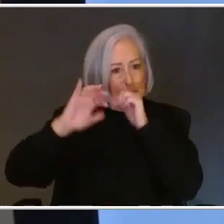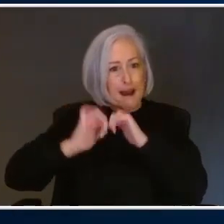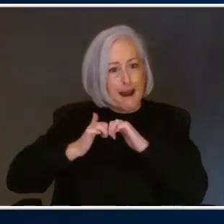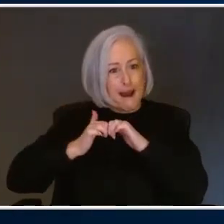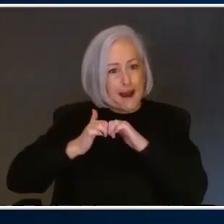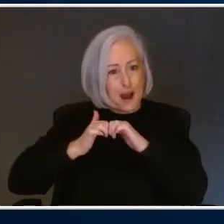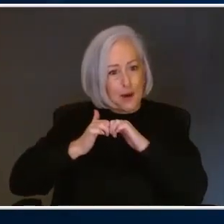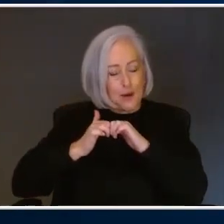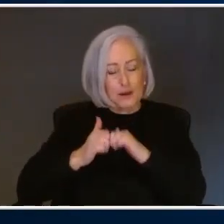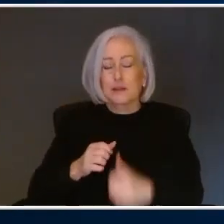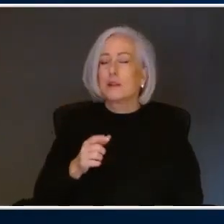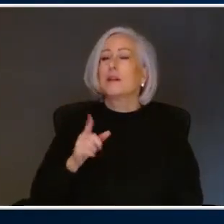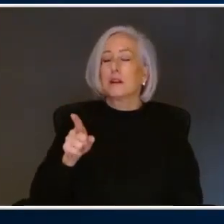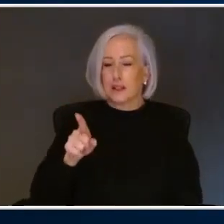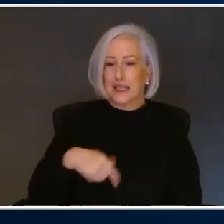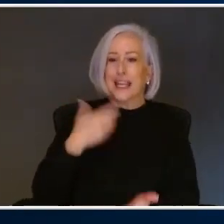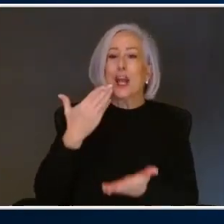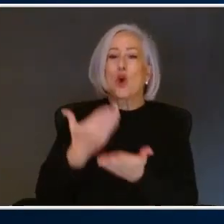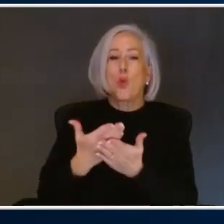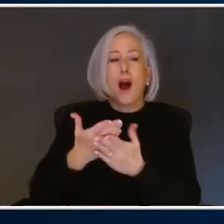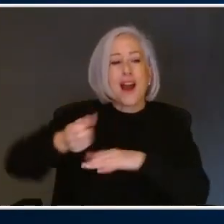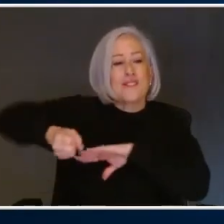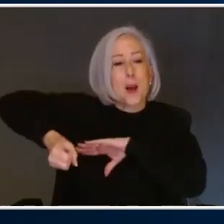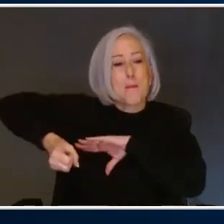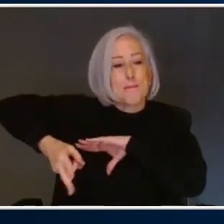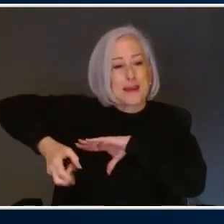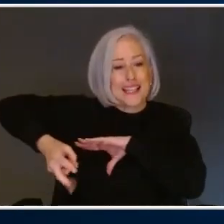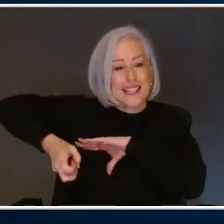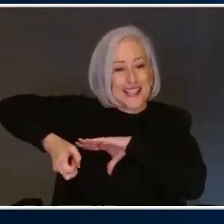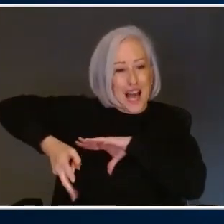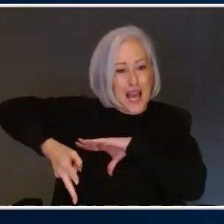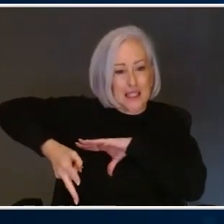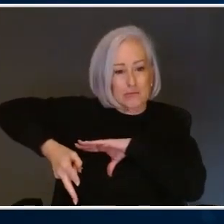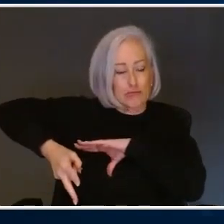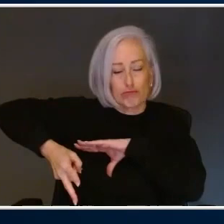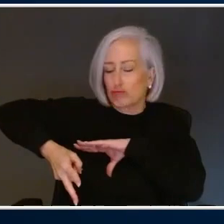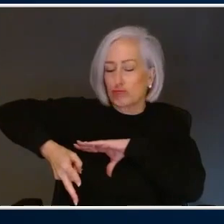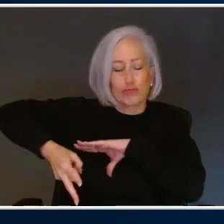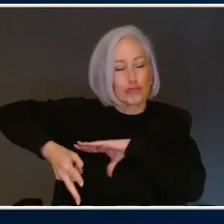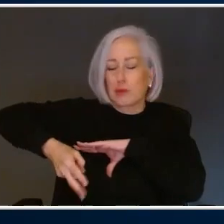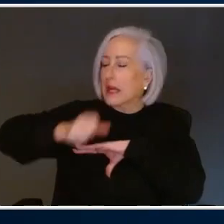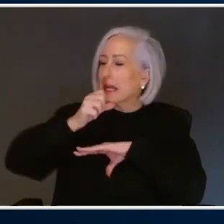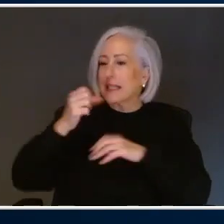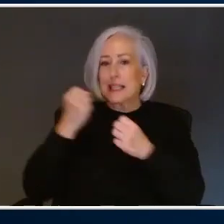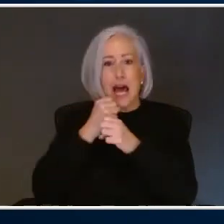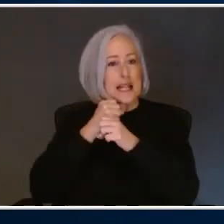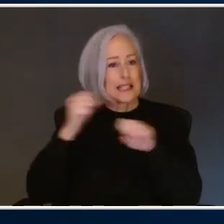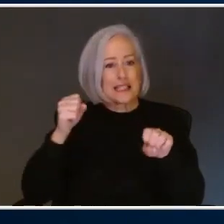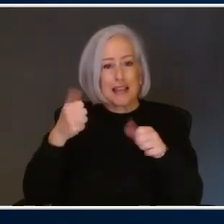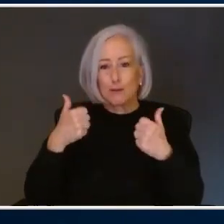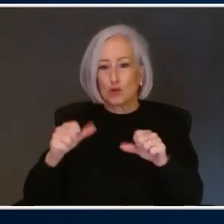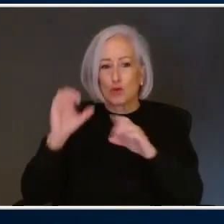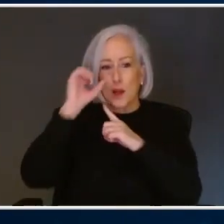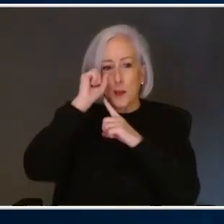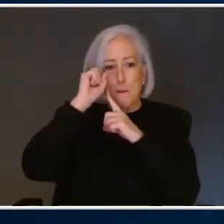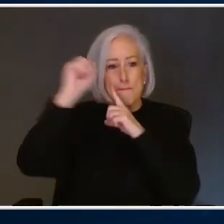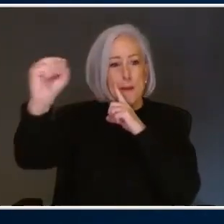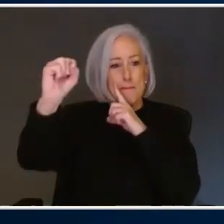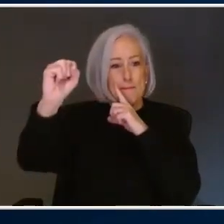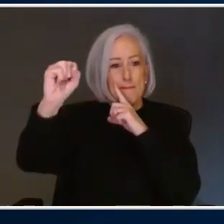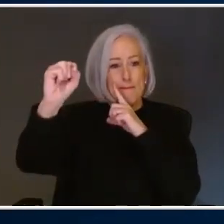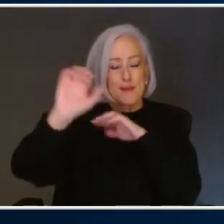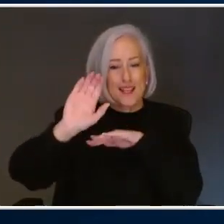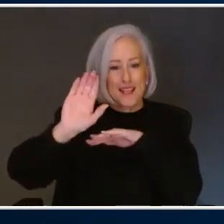midnight, to my recollection, and it would not be safe to try to remove this thing in the middle of the night. We